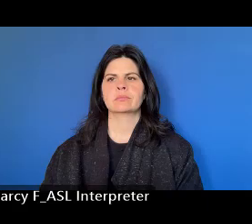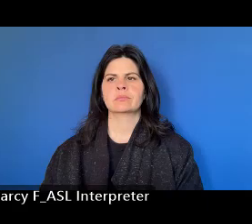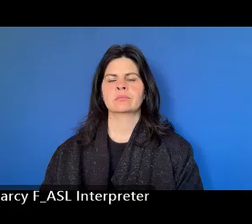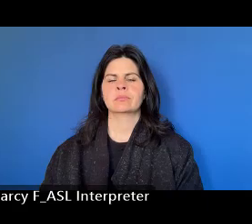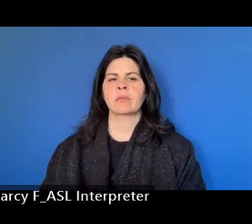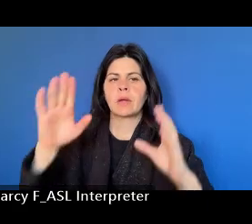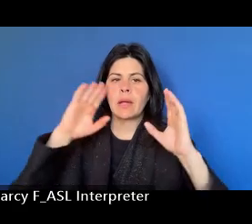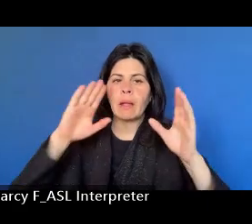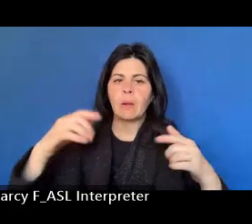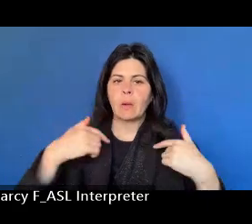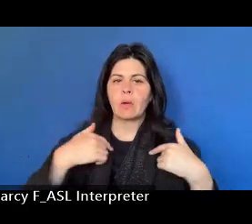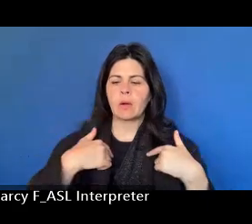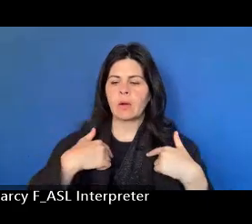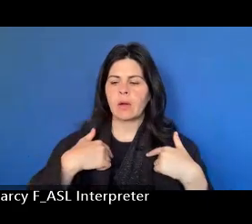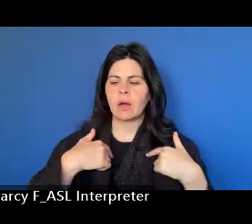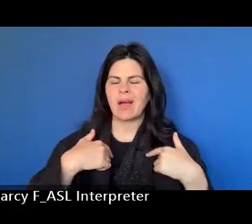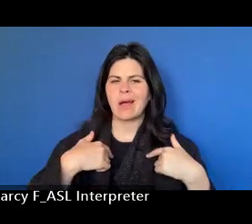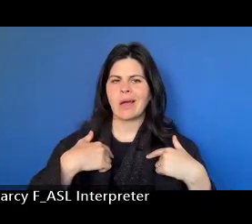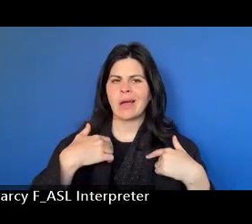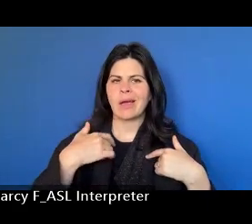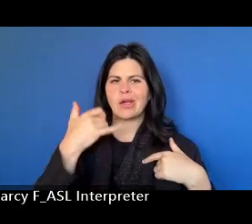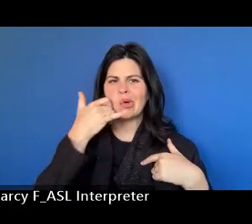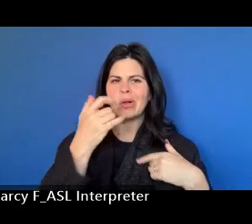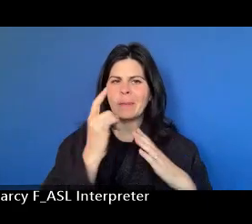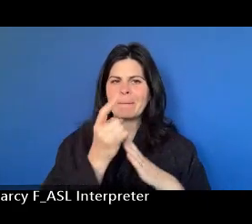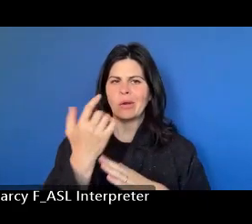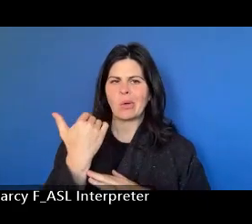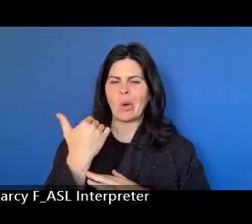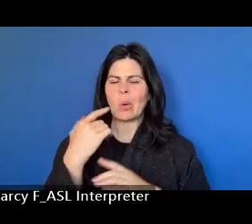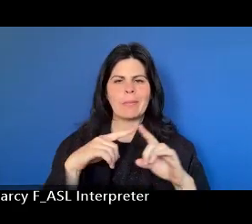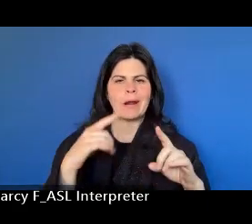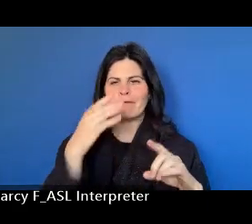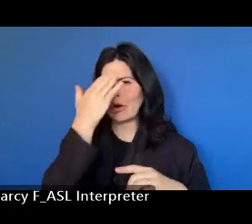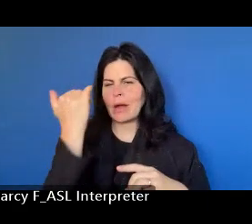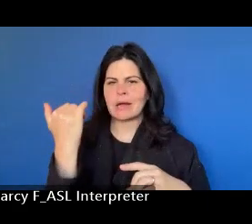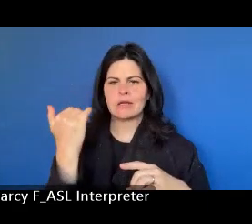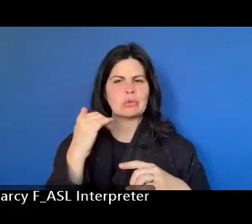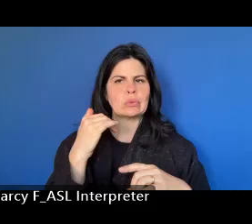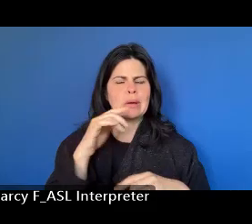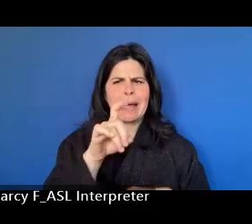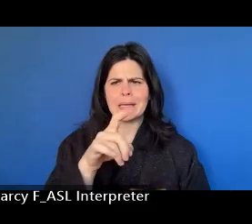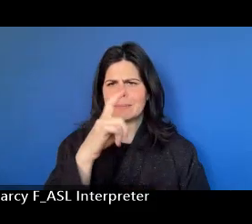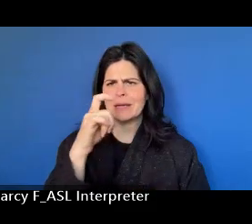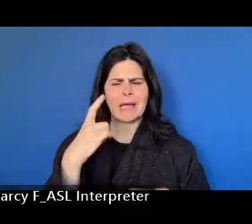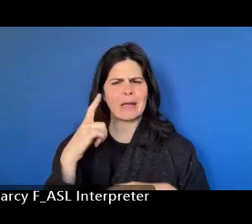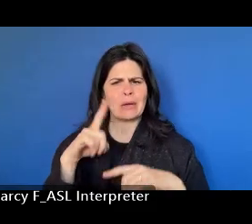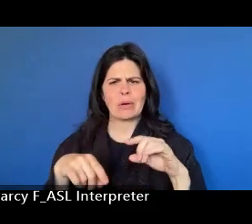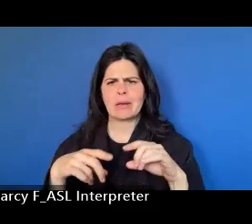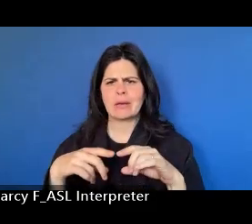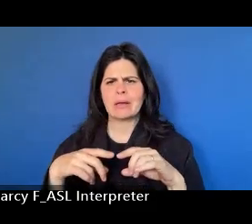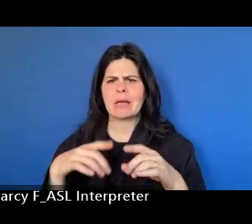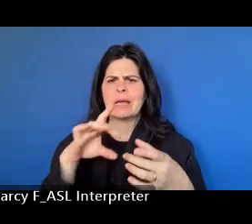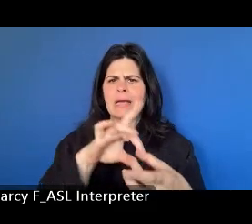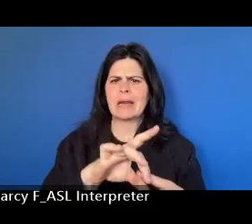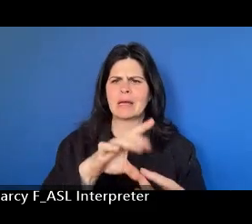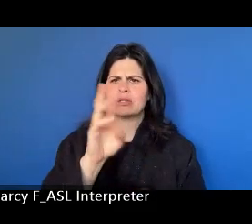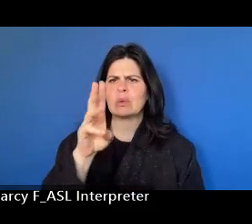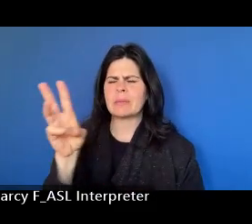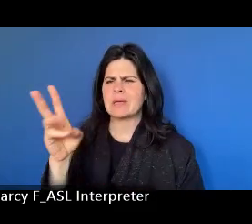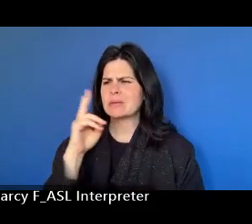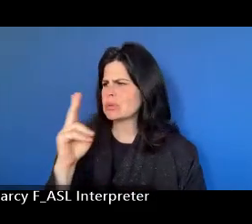Hello, I called a minute ago, but I forgot to ask this since I couldn't log into the website to see the maps, even with